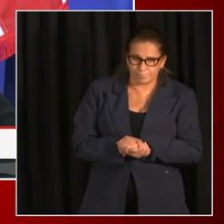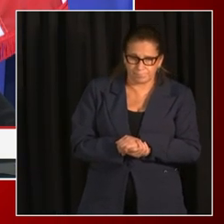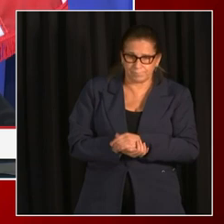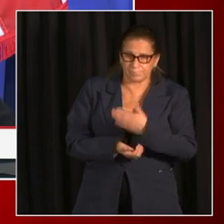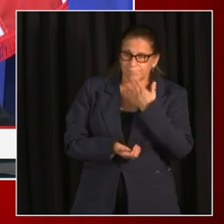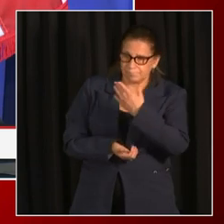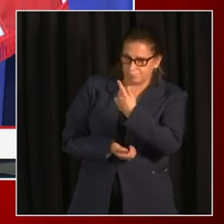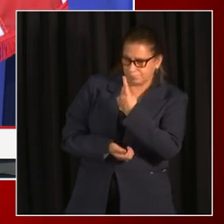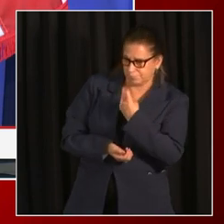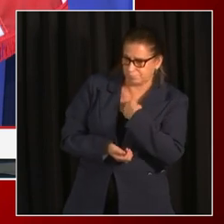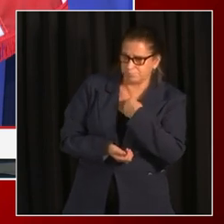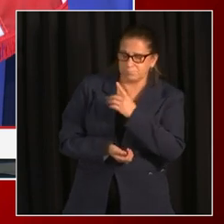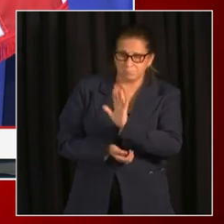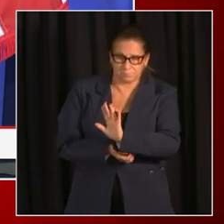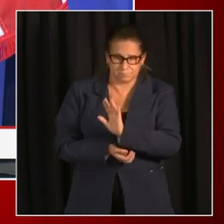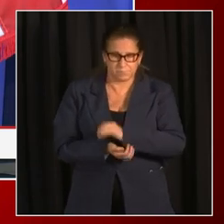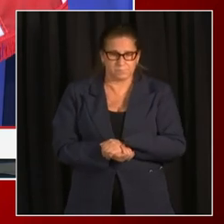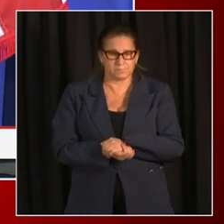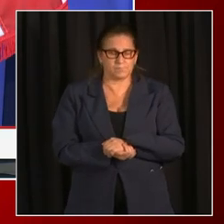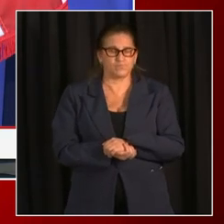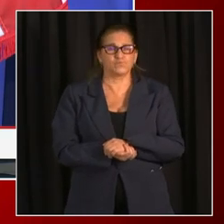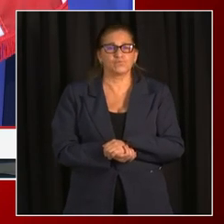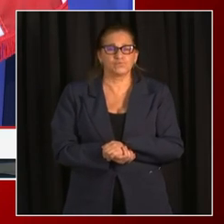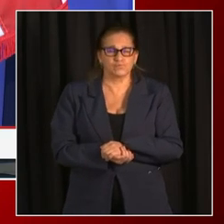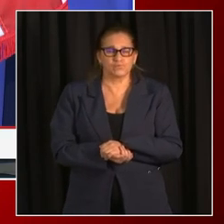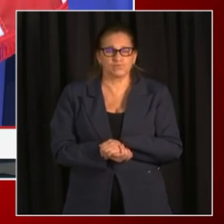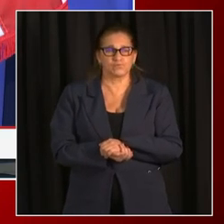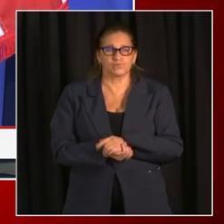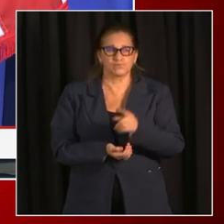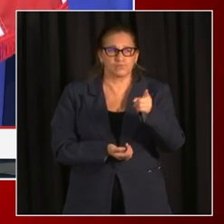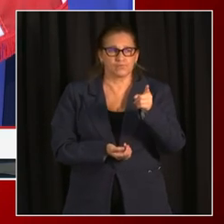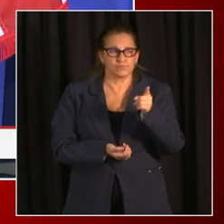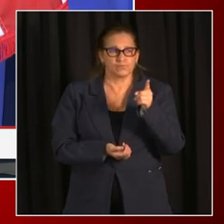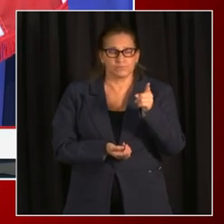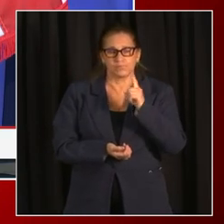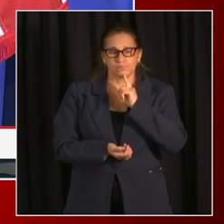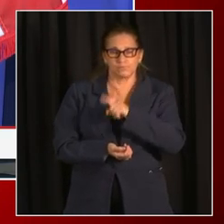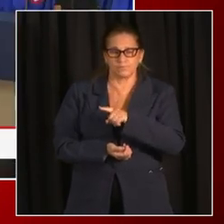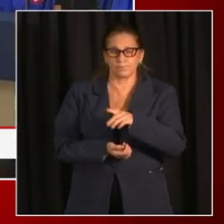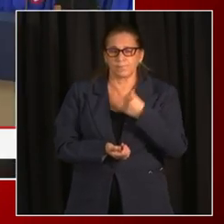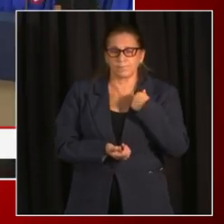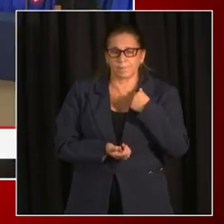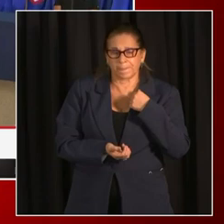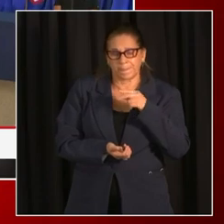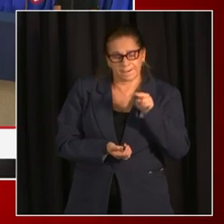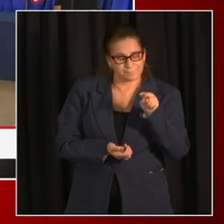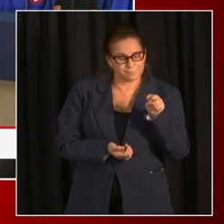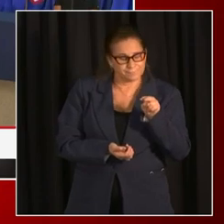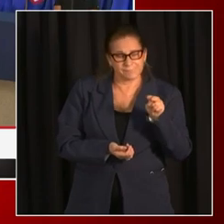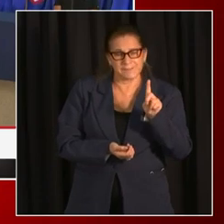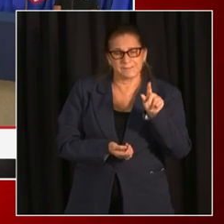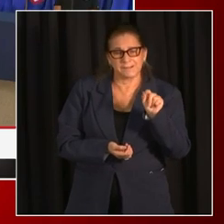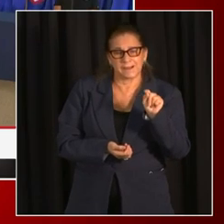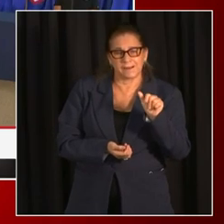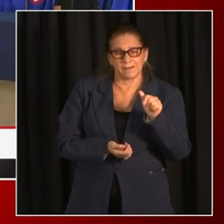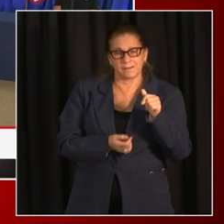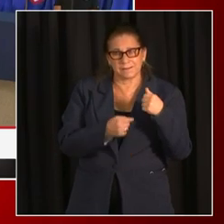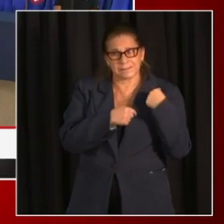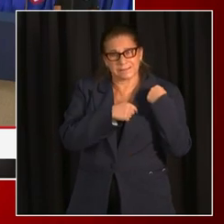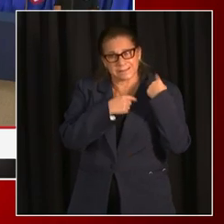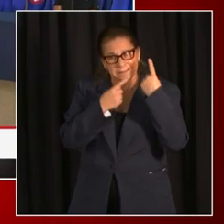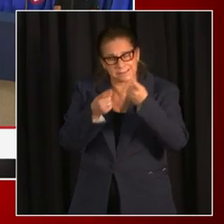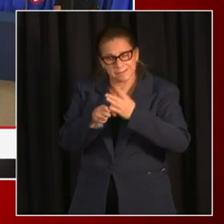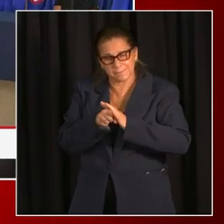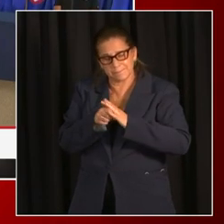Thank you for that question. We have been monitoring since the beginning of the pandemic very